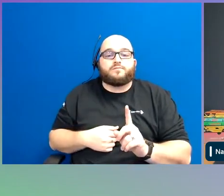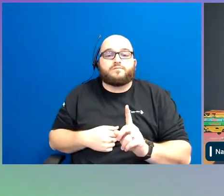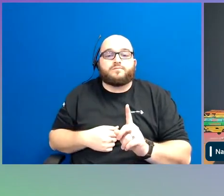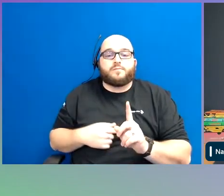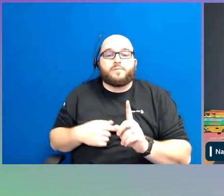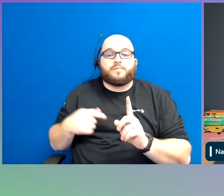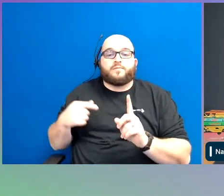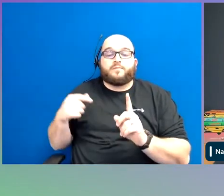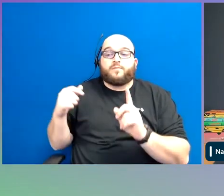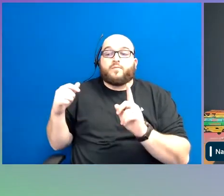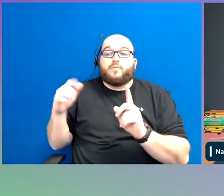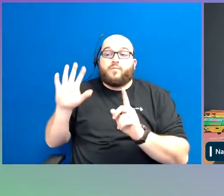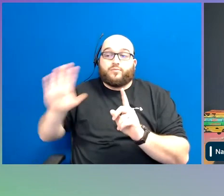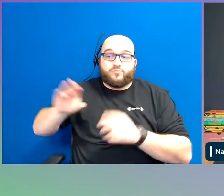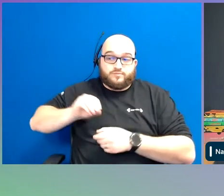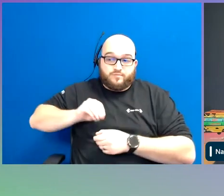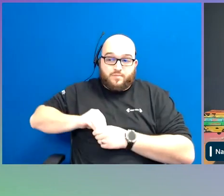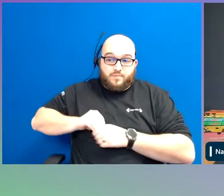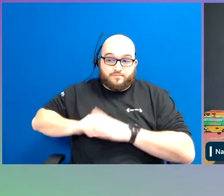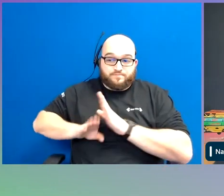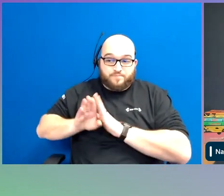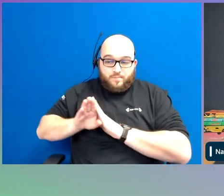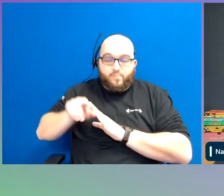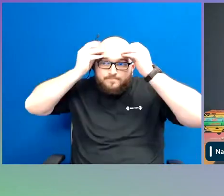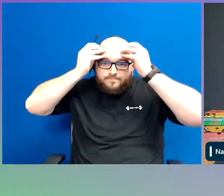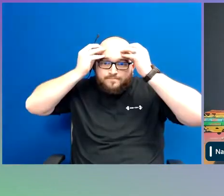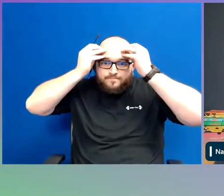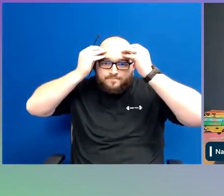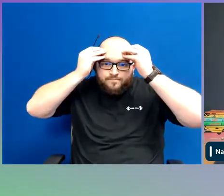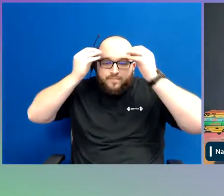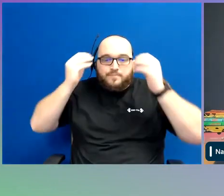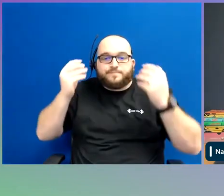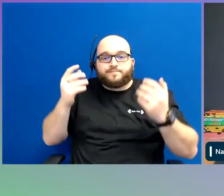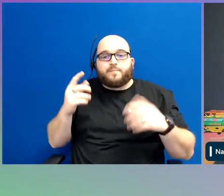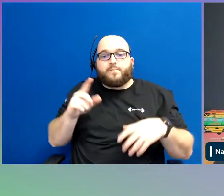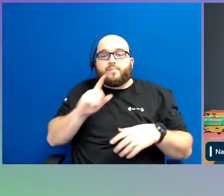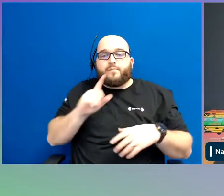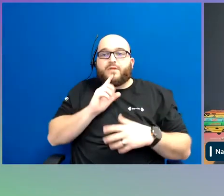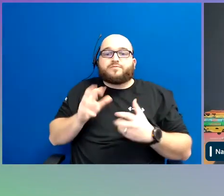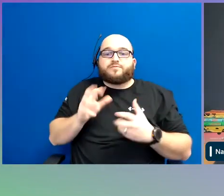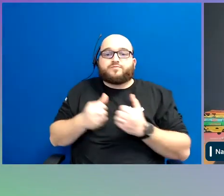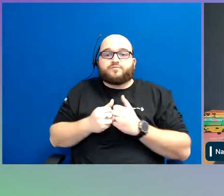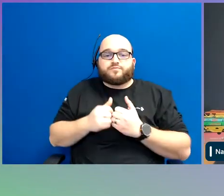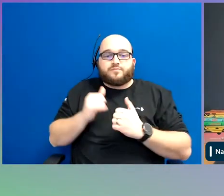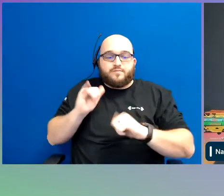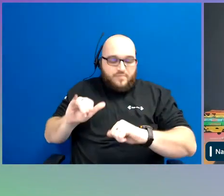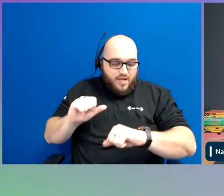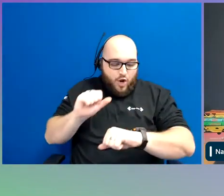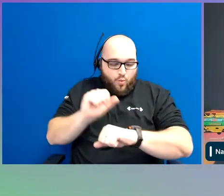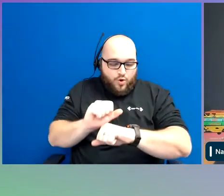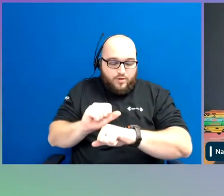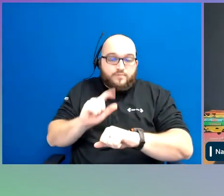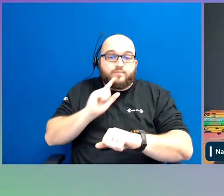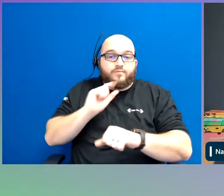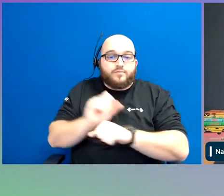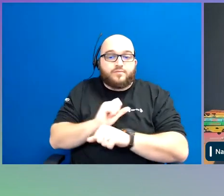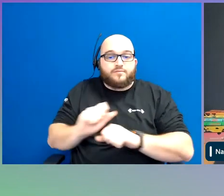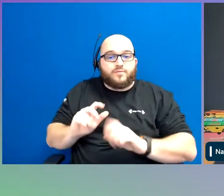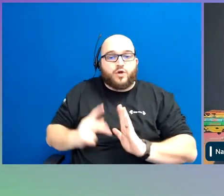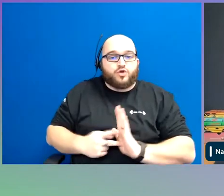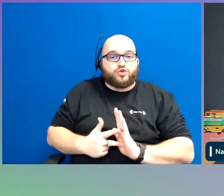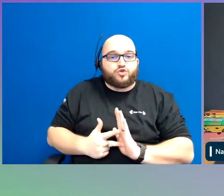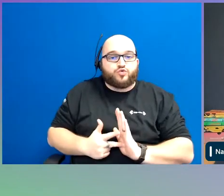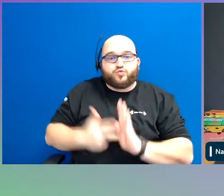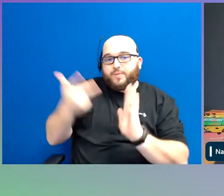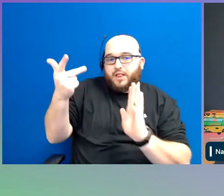building it internally, there's quite a few things to consider there of this work, but tripled. So